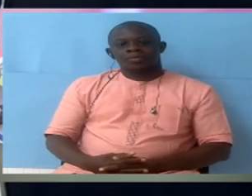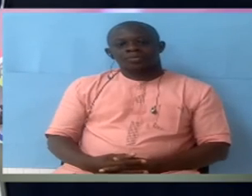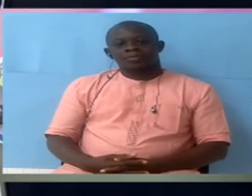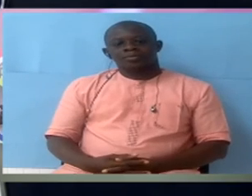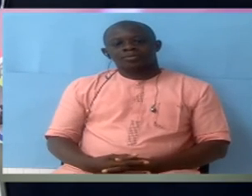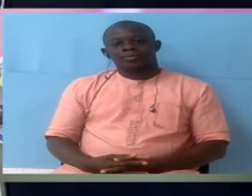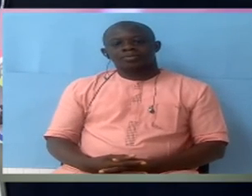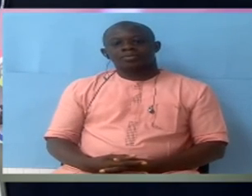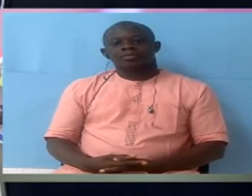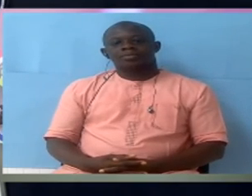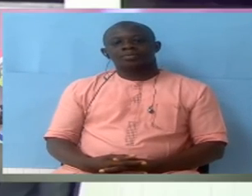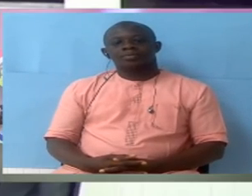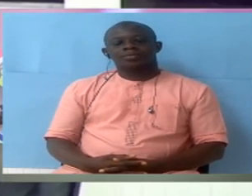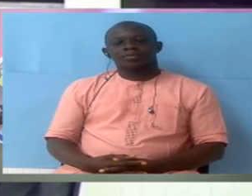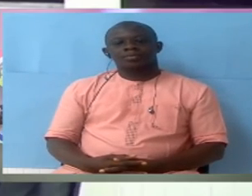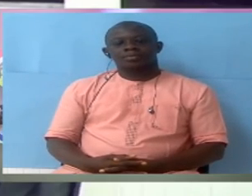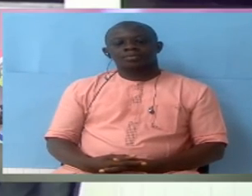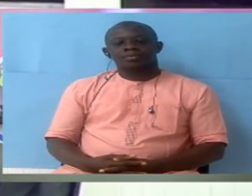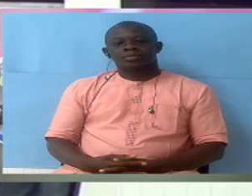Then